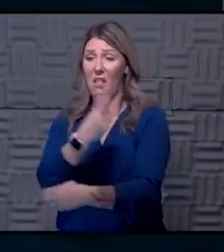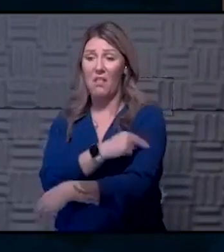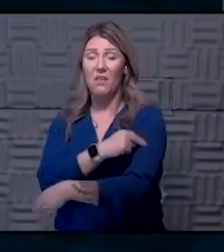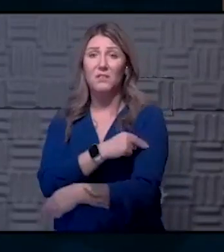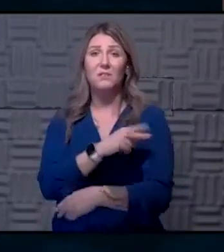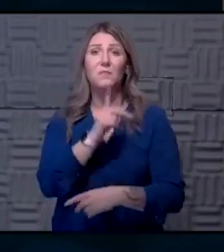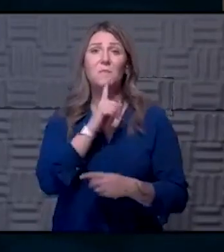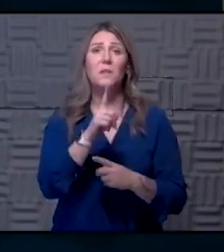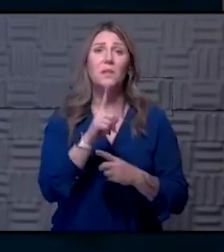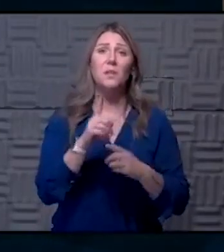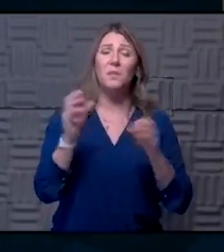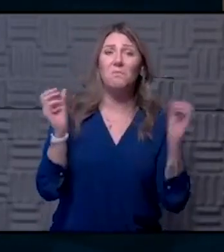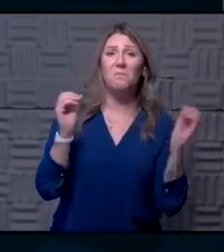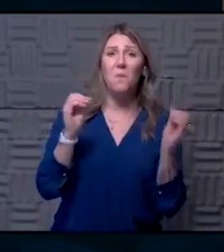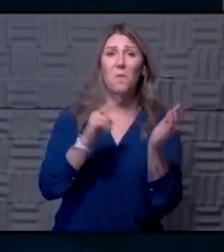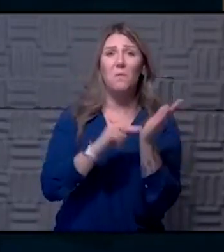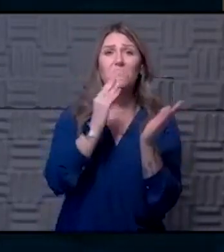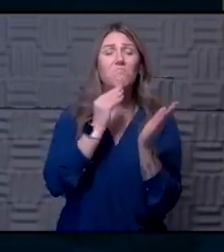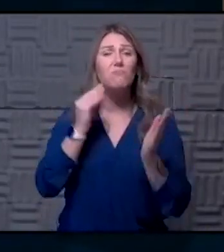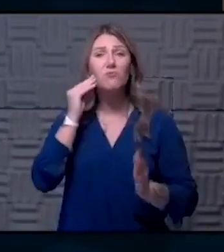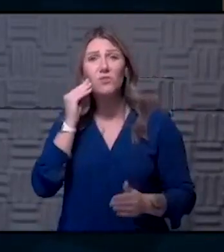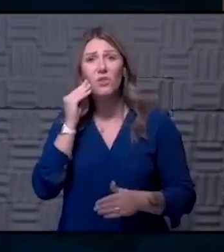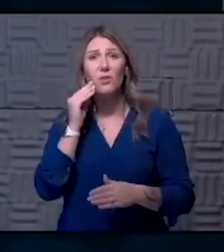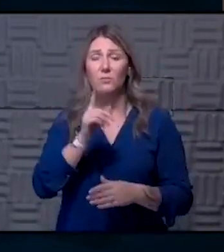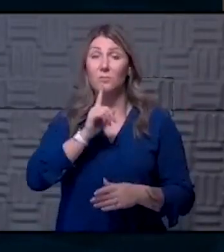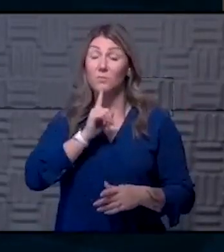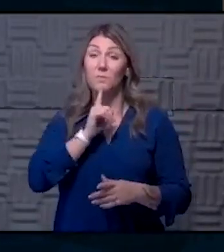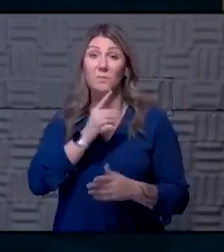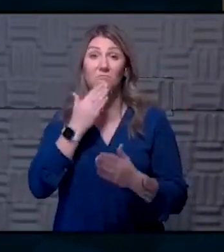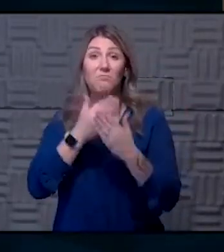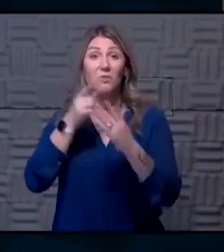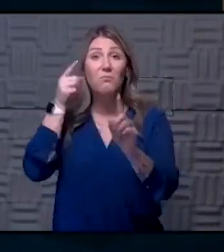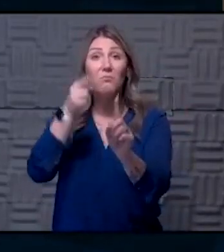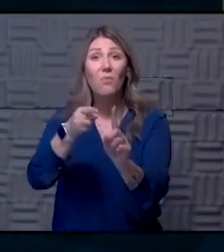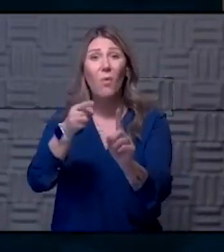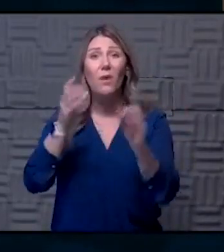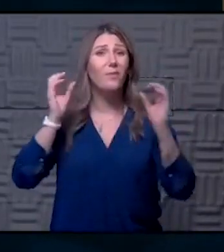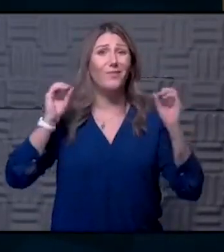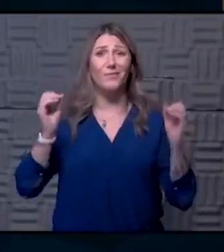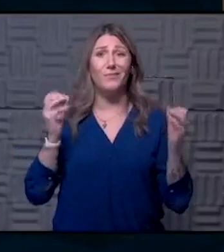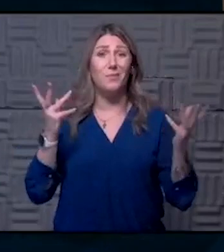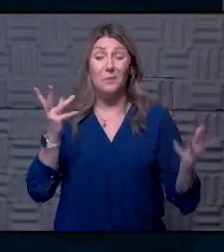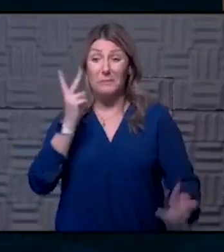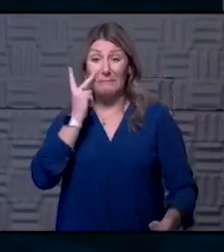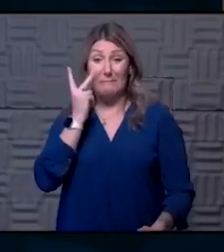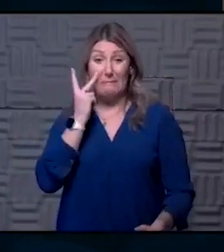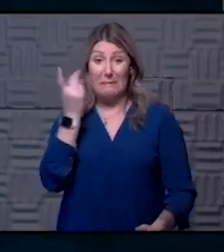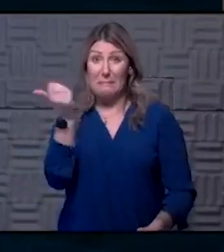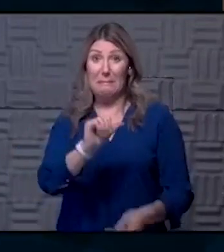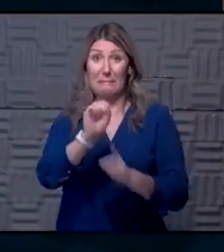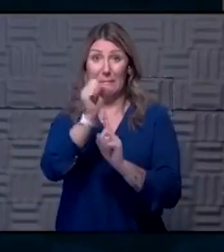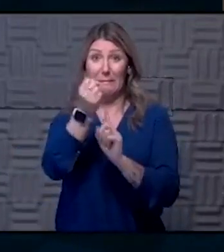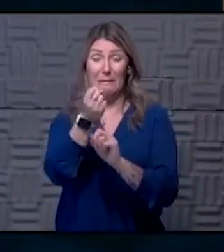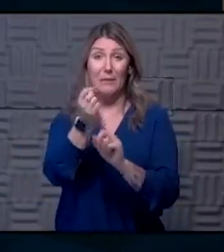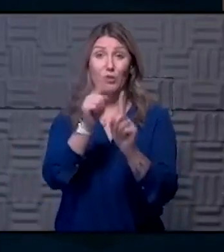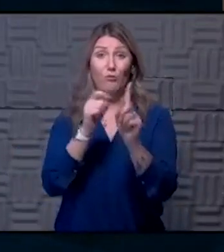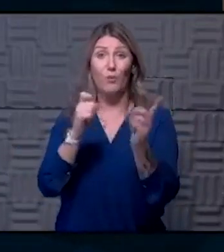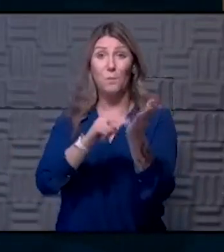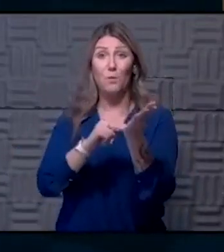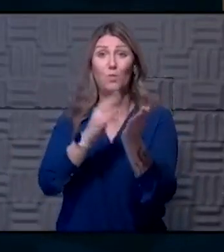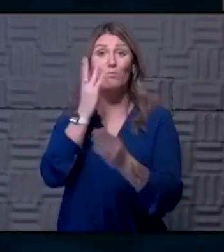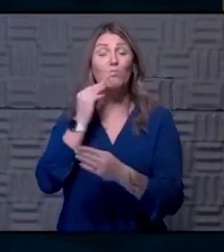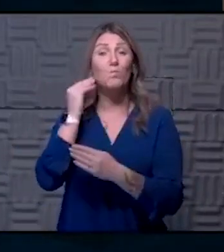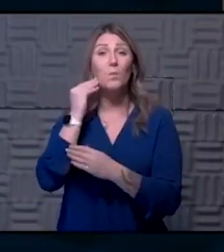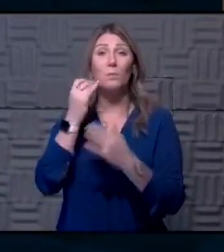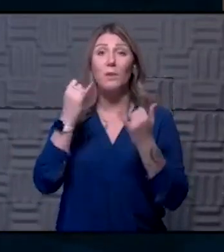no nursing home. That's a very good point. We have not seen any cases coming from nursing homes now that they've all been